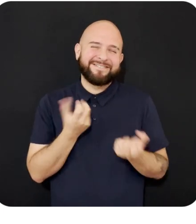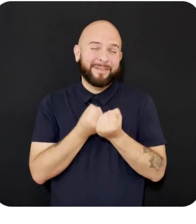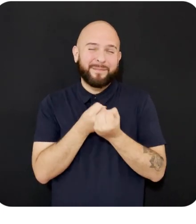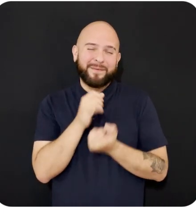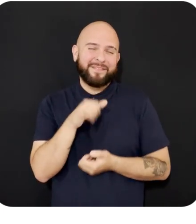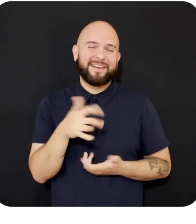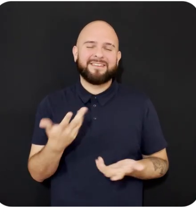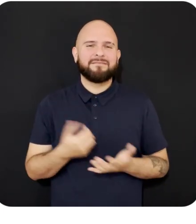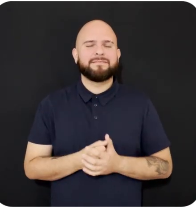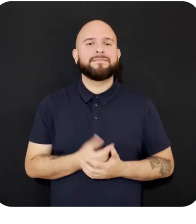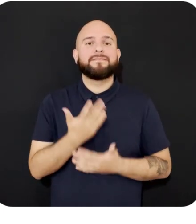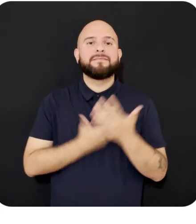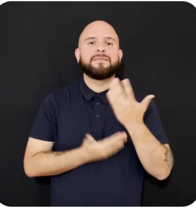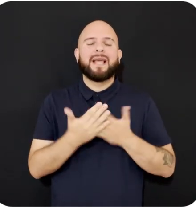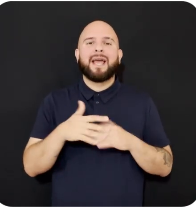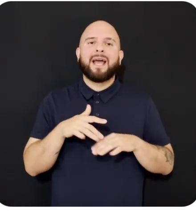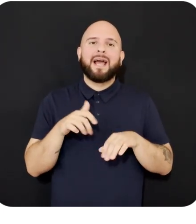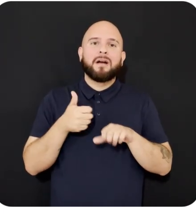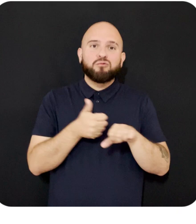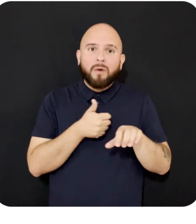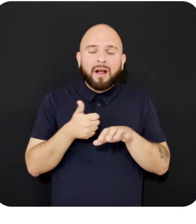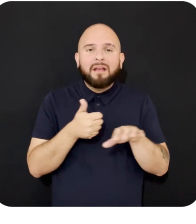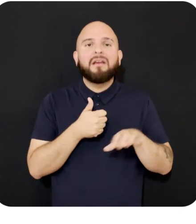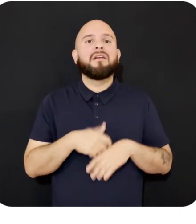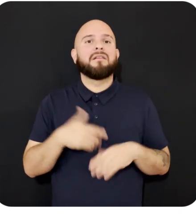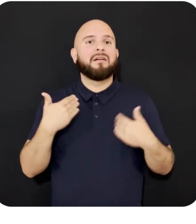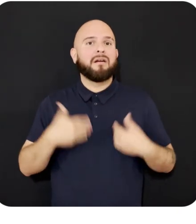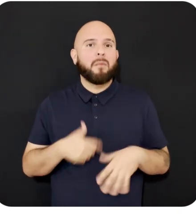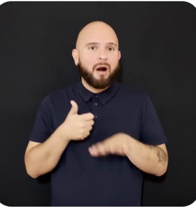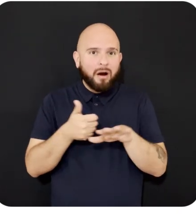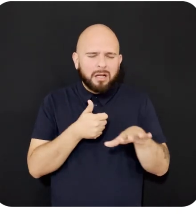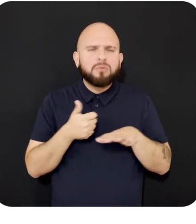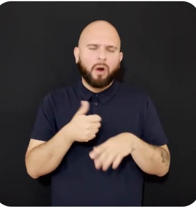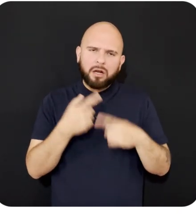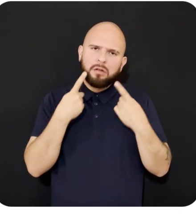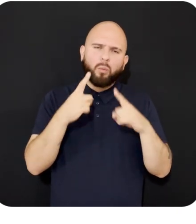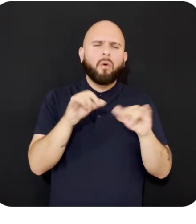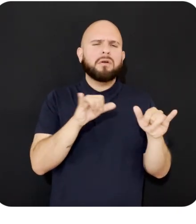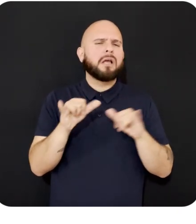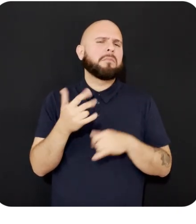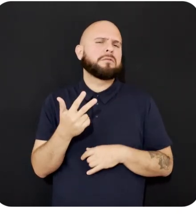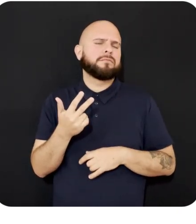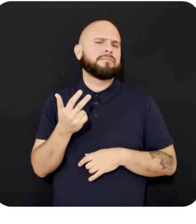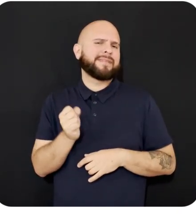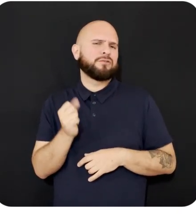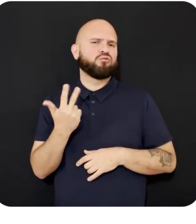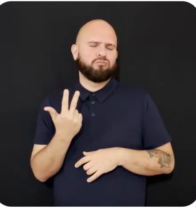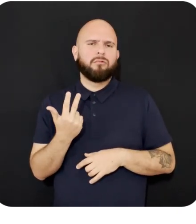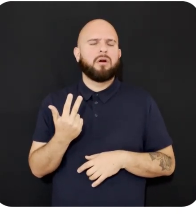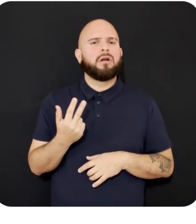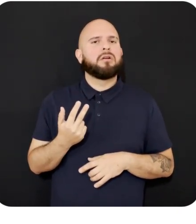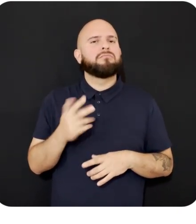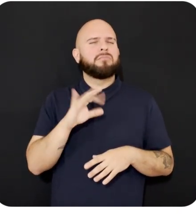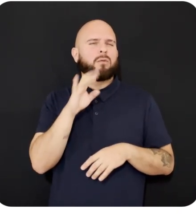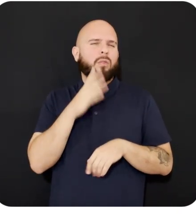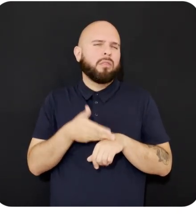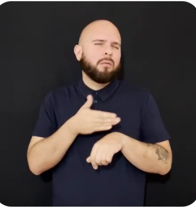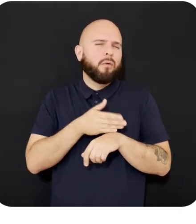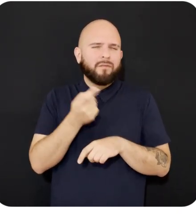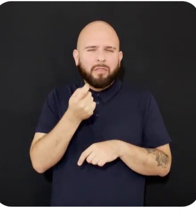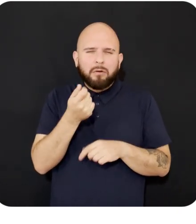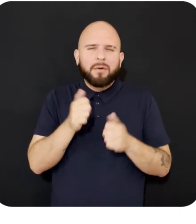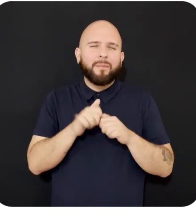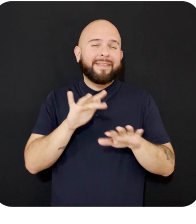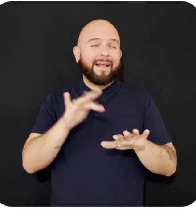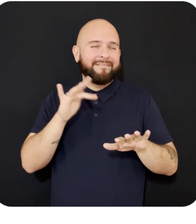support. Hand tracking and body tracking continue to work just like they do on the Quest 3, with the small improvement to low light hand tracking